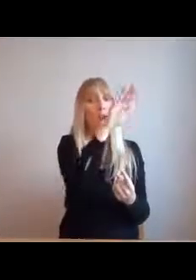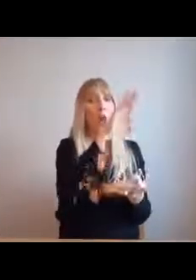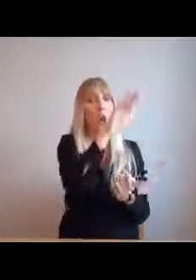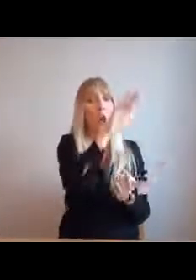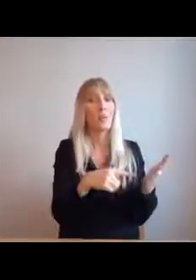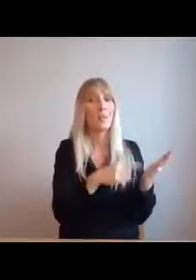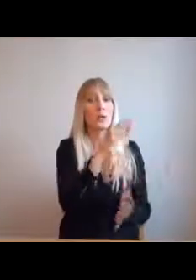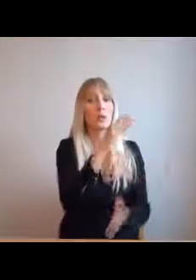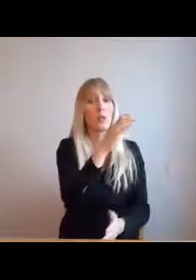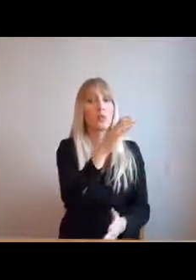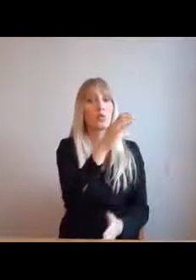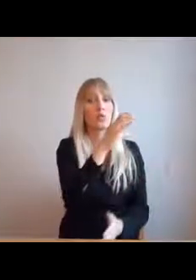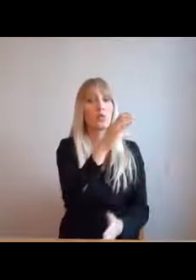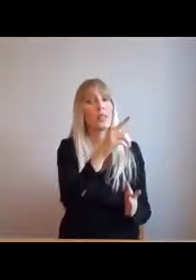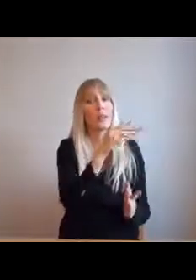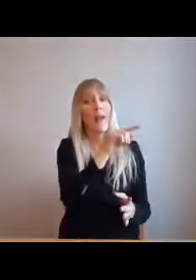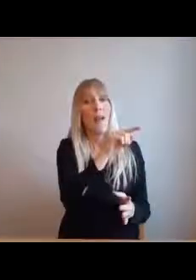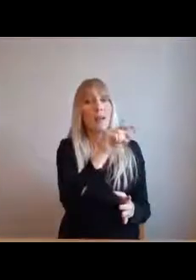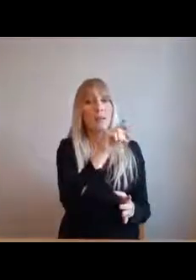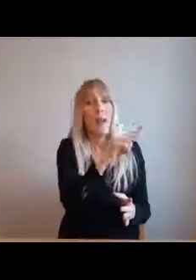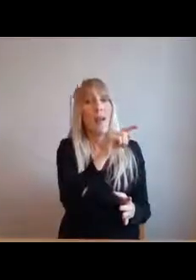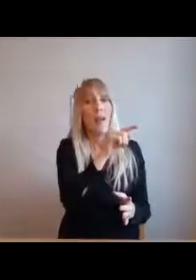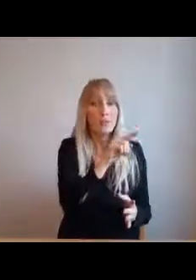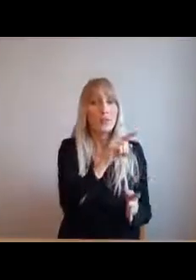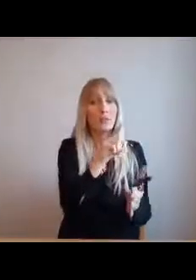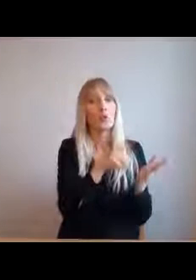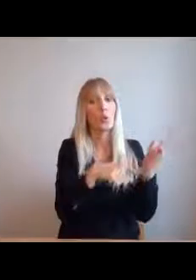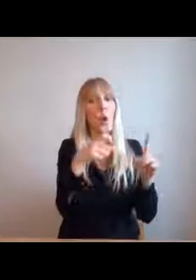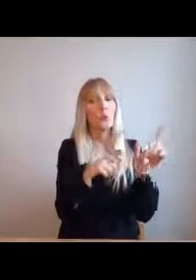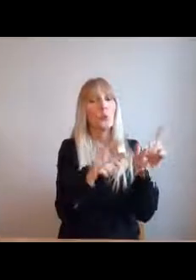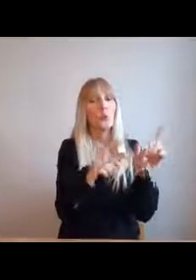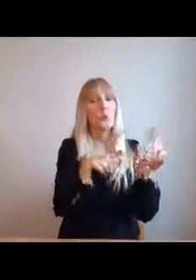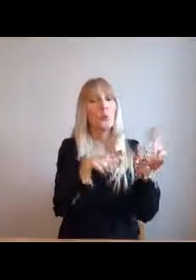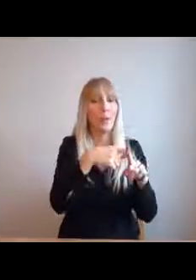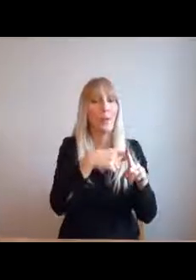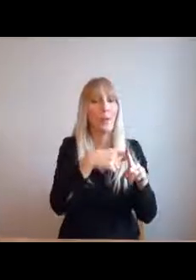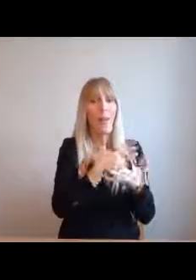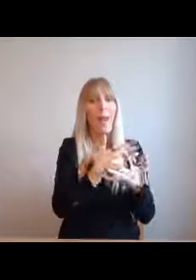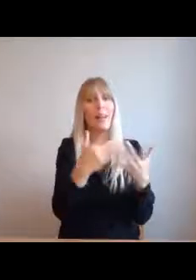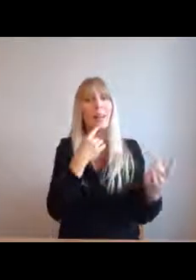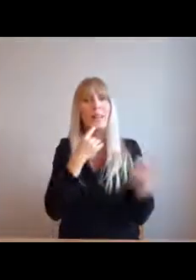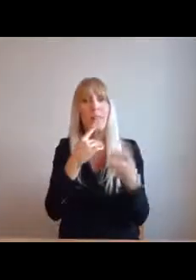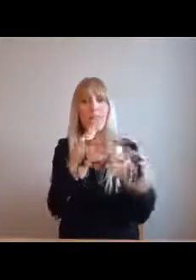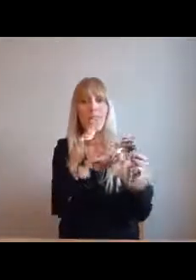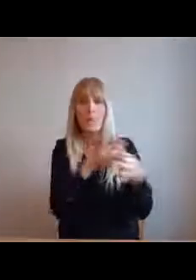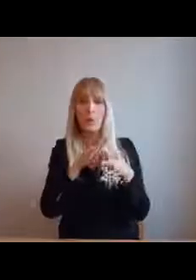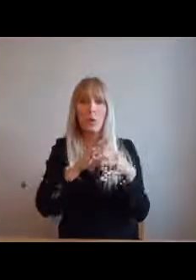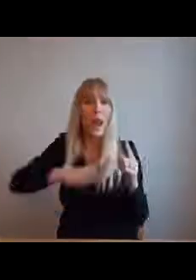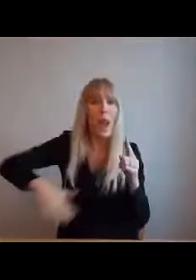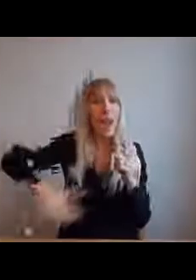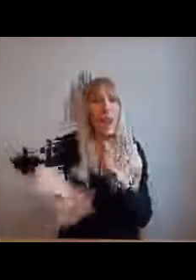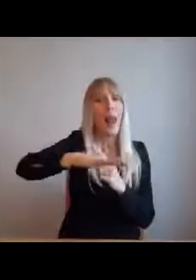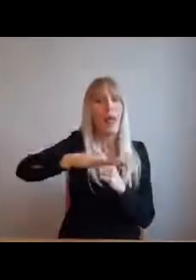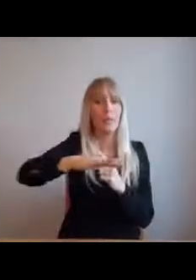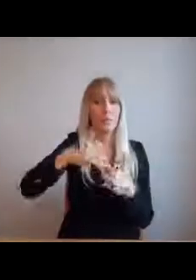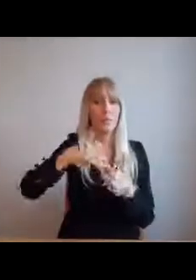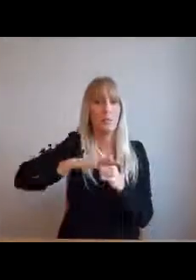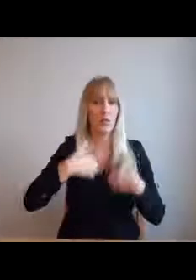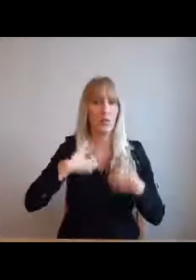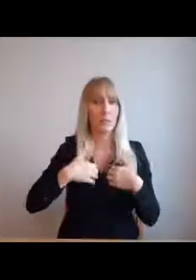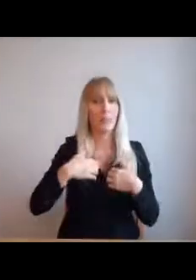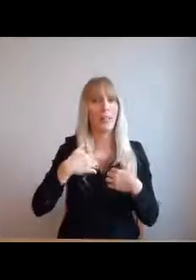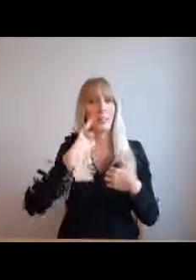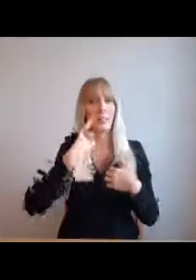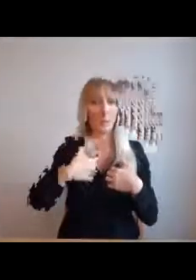info@lowerthamescrossing.co.uk. Should you have any questions pertaining to any land interest that Highways England has written to you about, then do contact